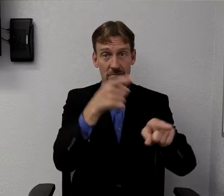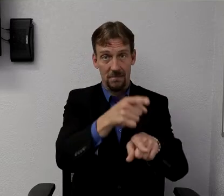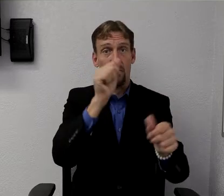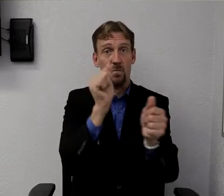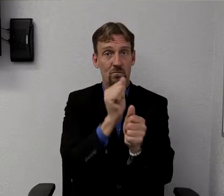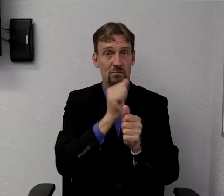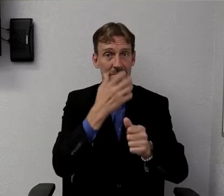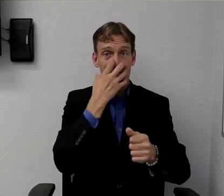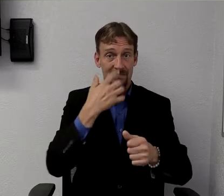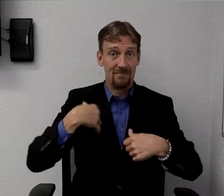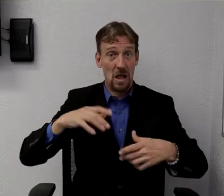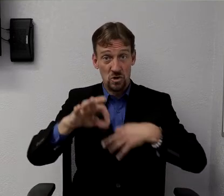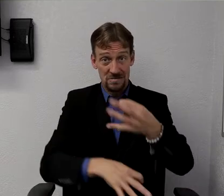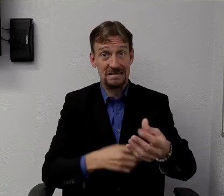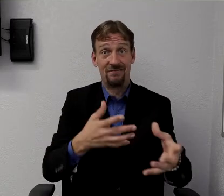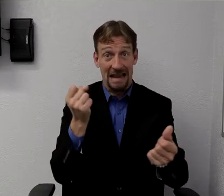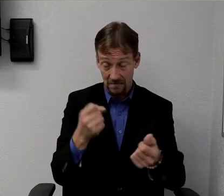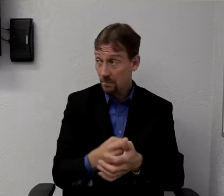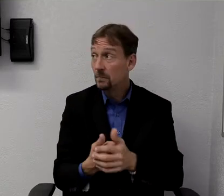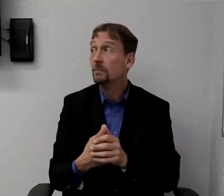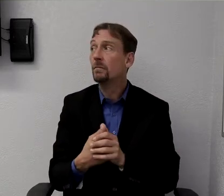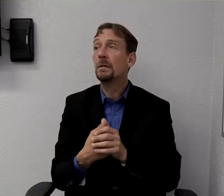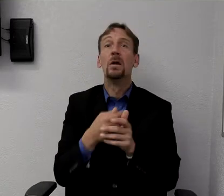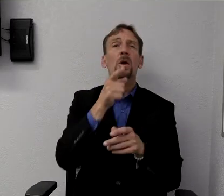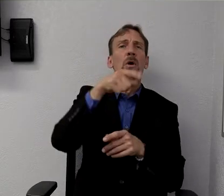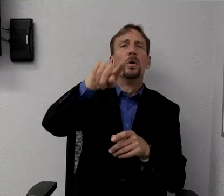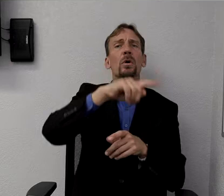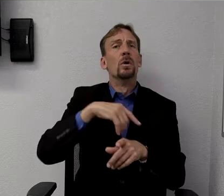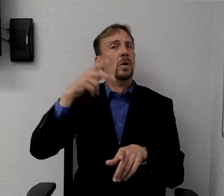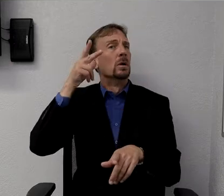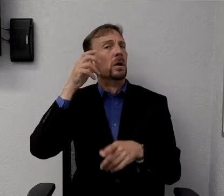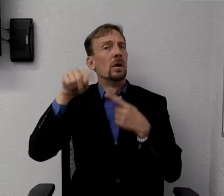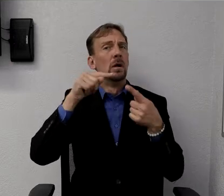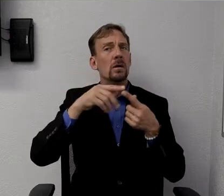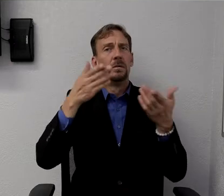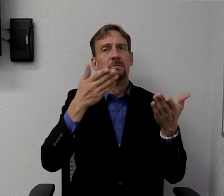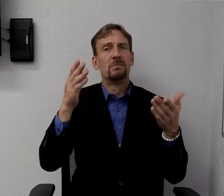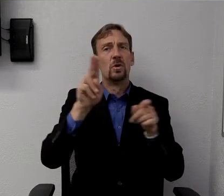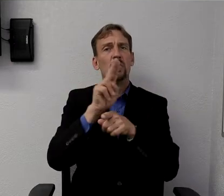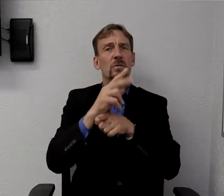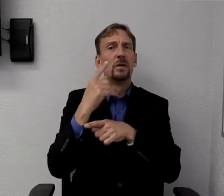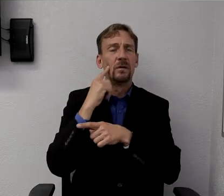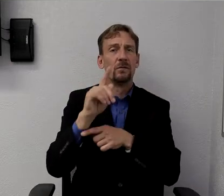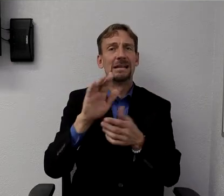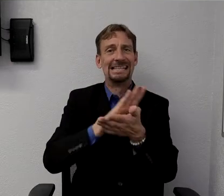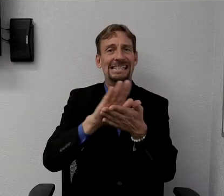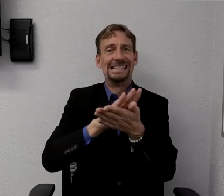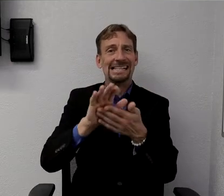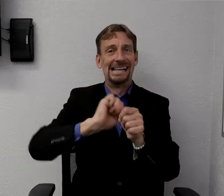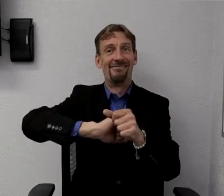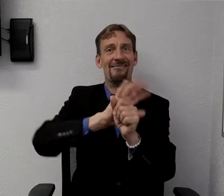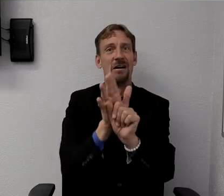been probably hearing about a number of decontamination techniques that are being pursued. One of